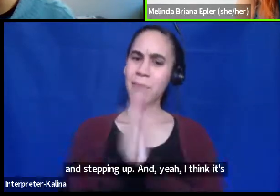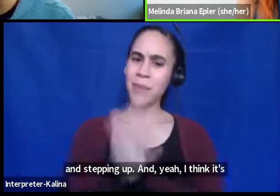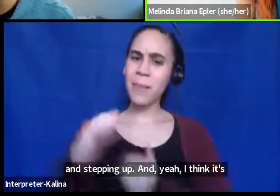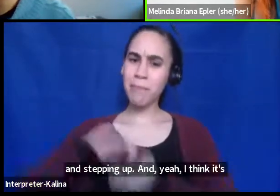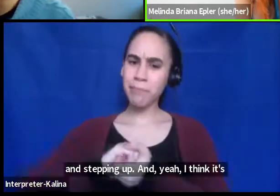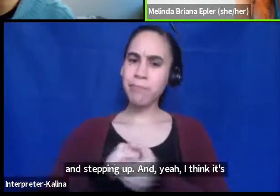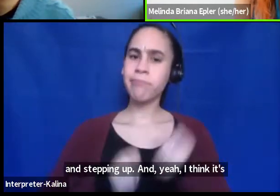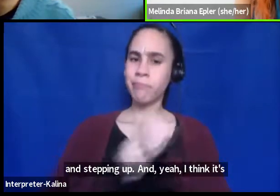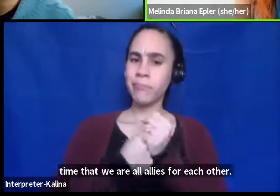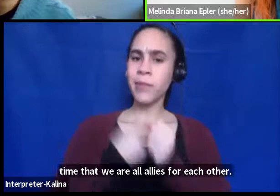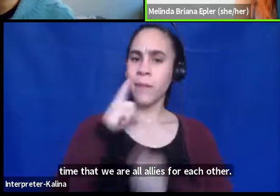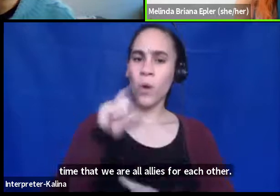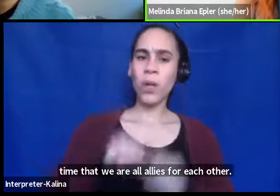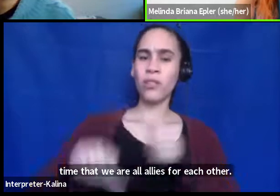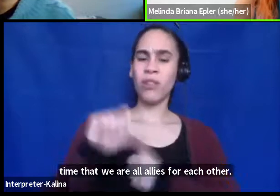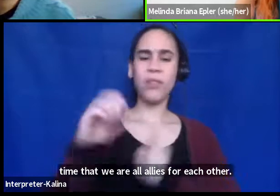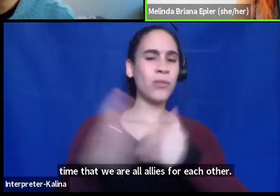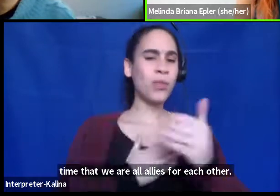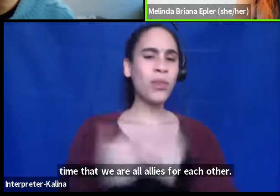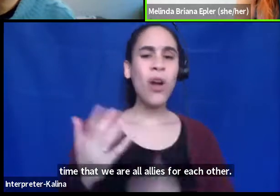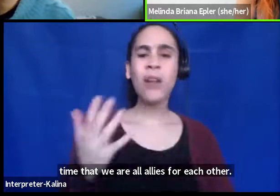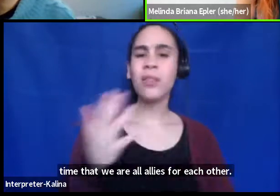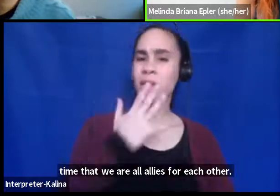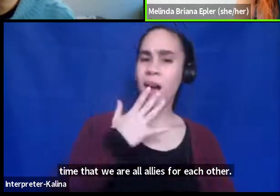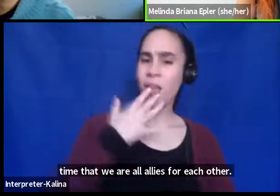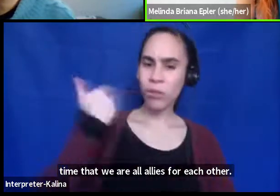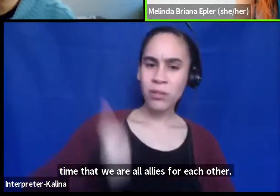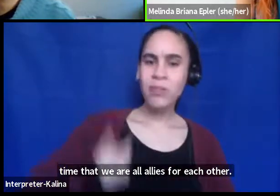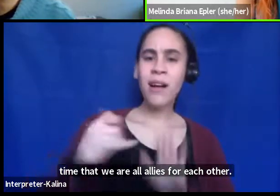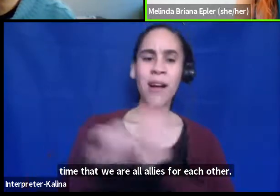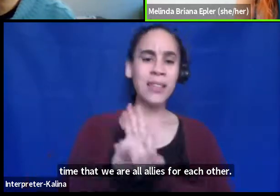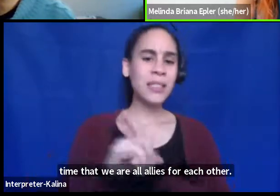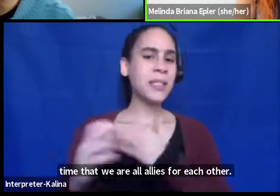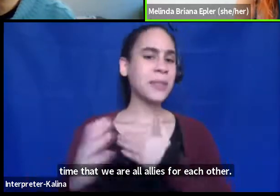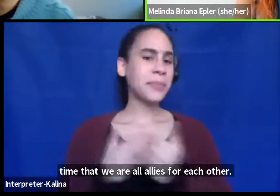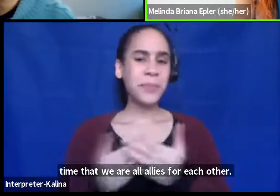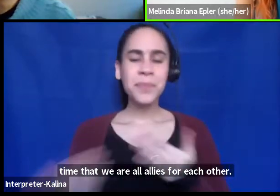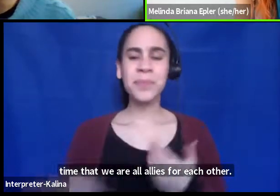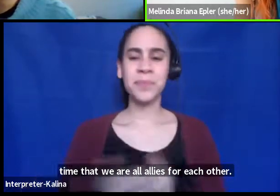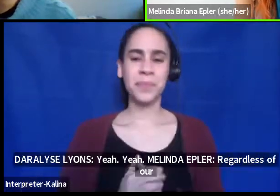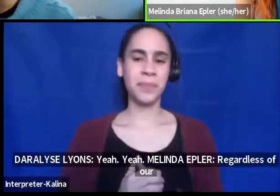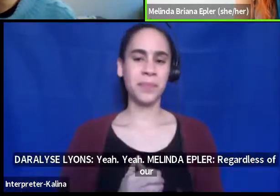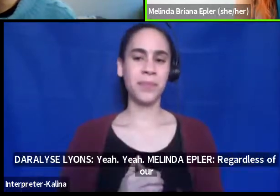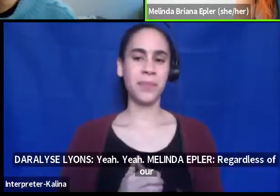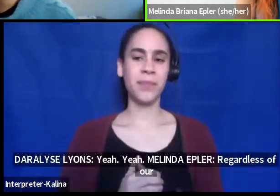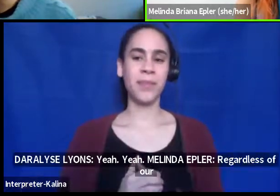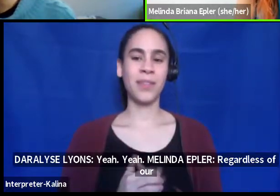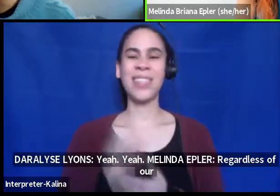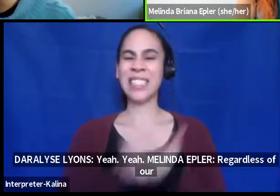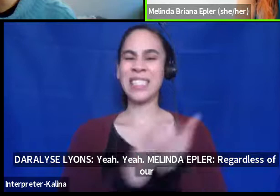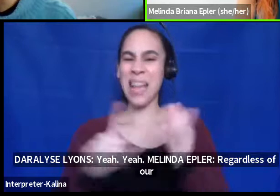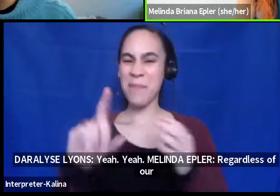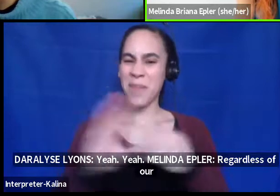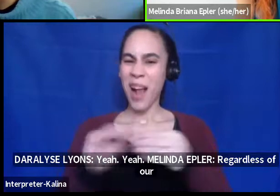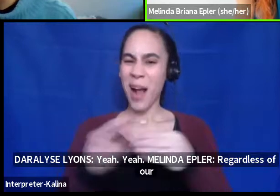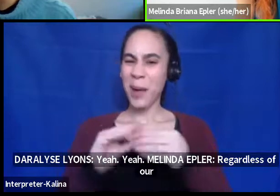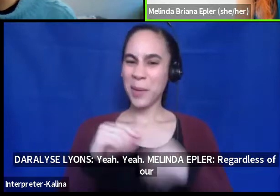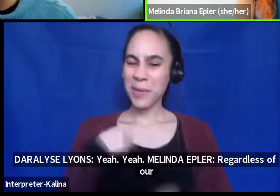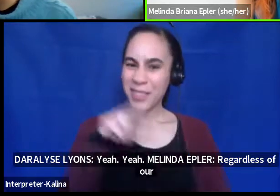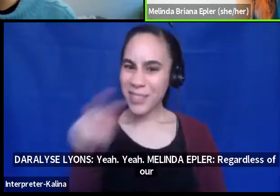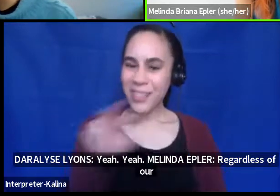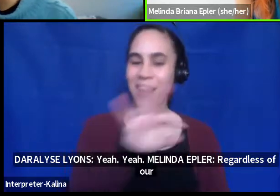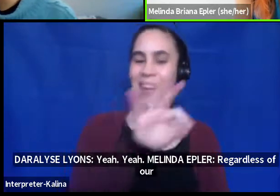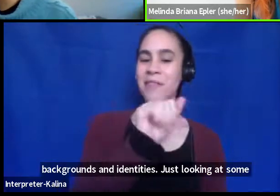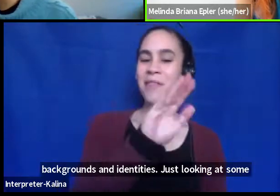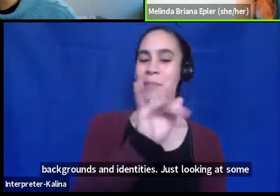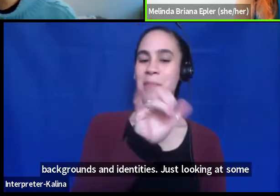Regardless of our backgrounds and identities. Just looking at some of the comments in the chat, Fabienne says,